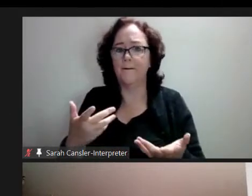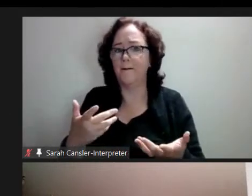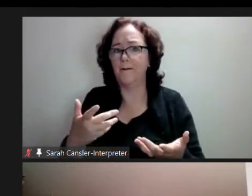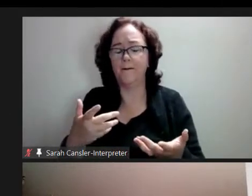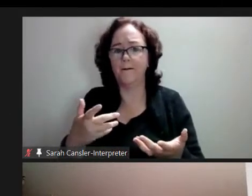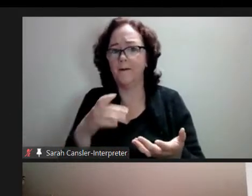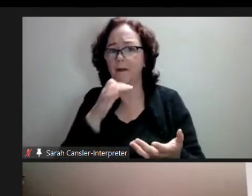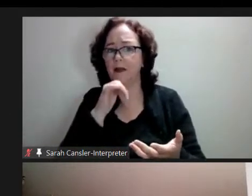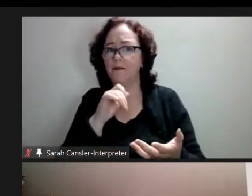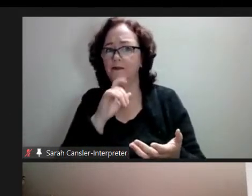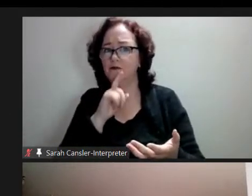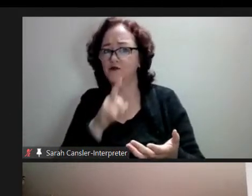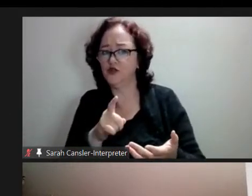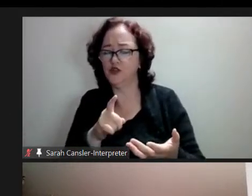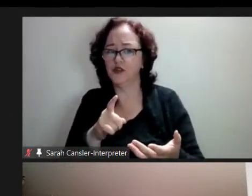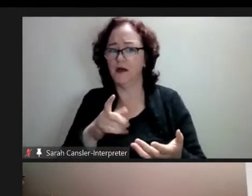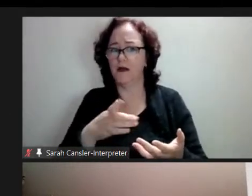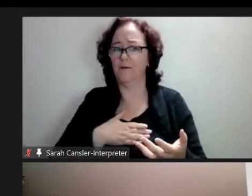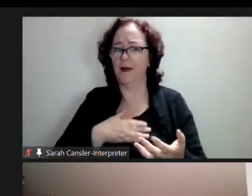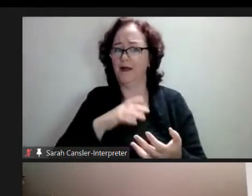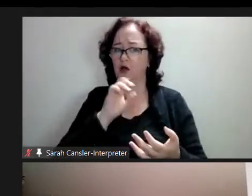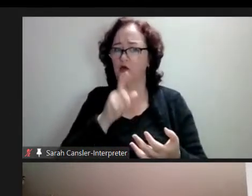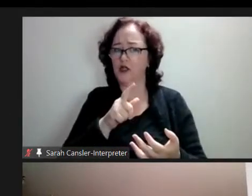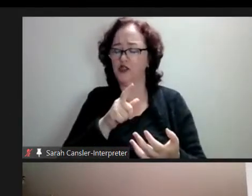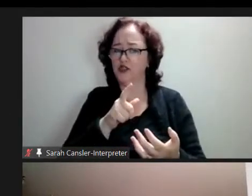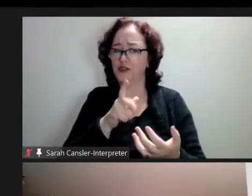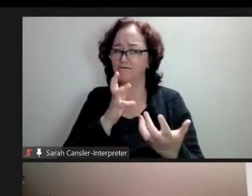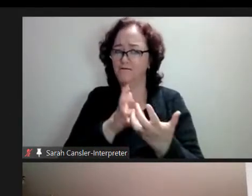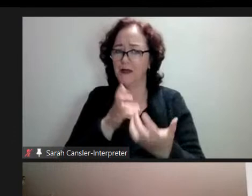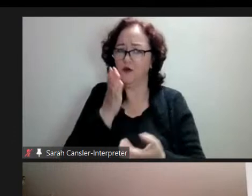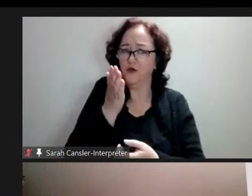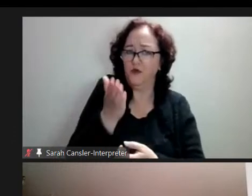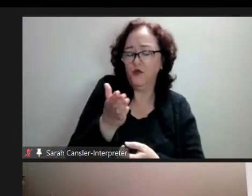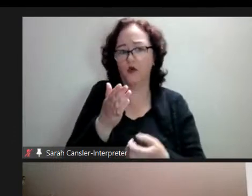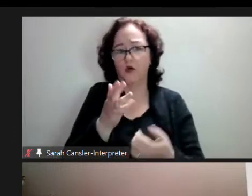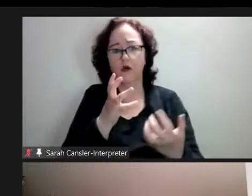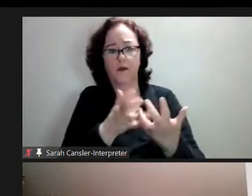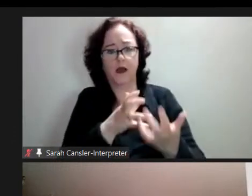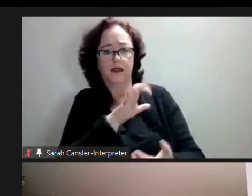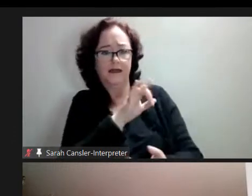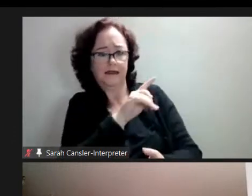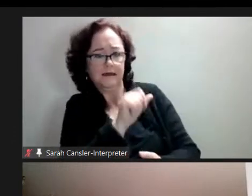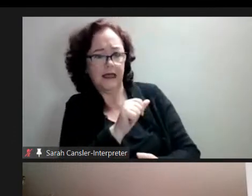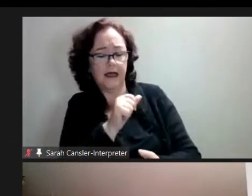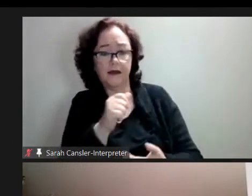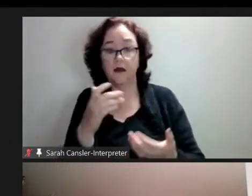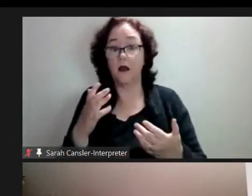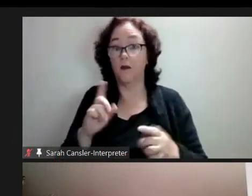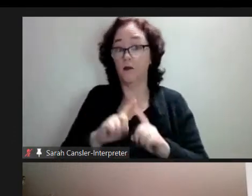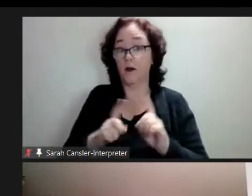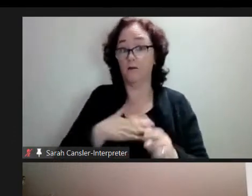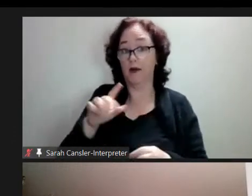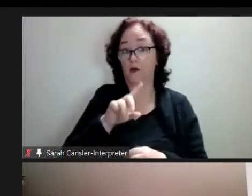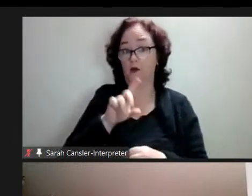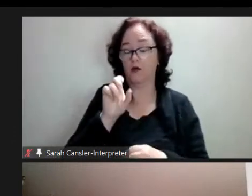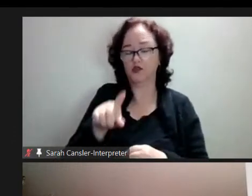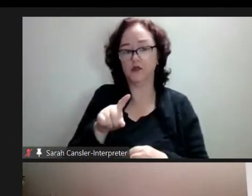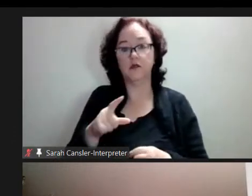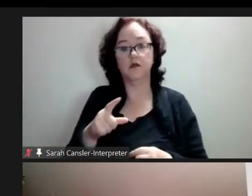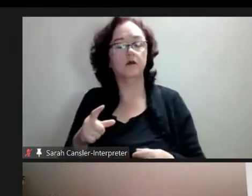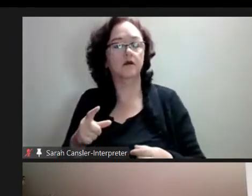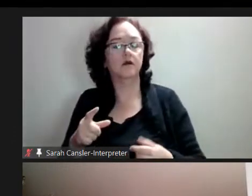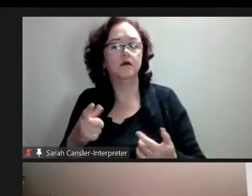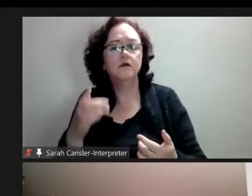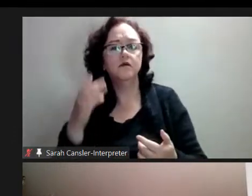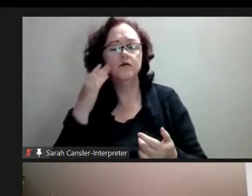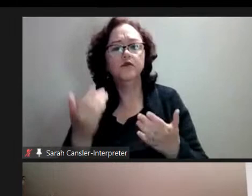be best directed towards you or someone else within CTA, but my main question is, how will information about the new layout